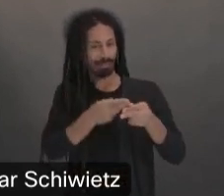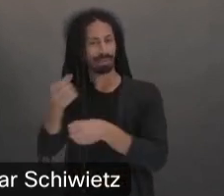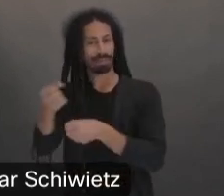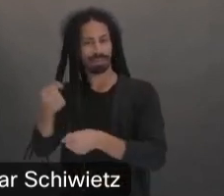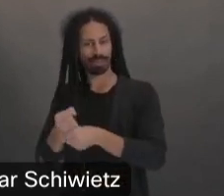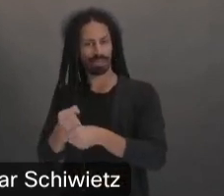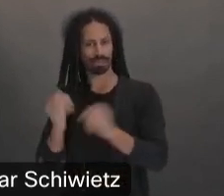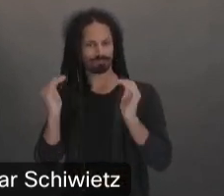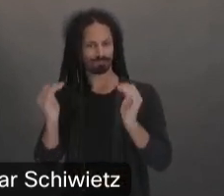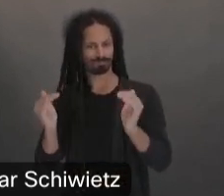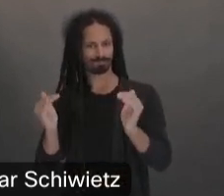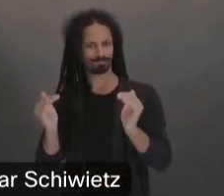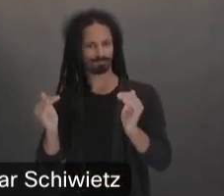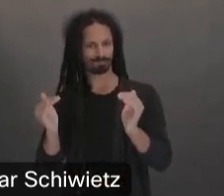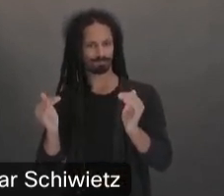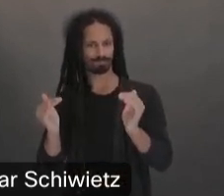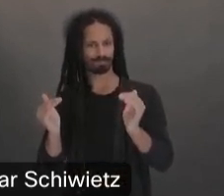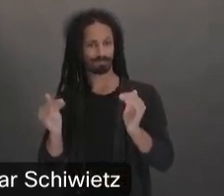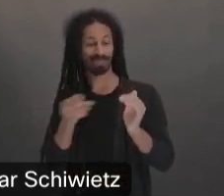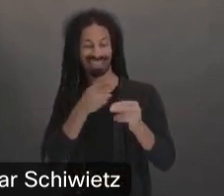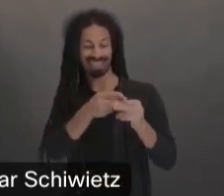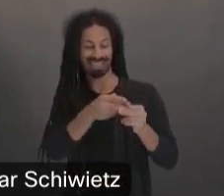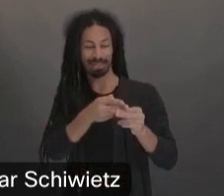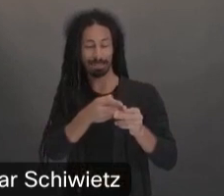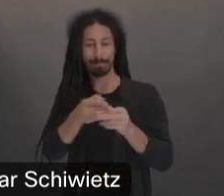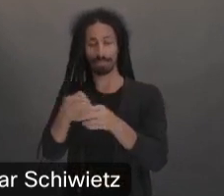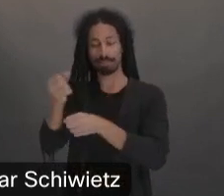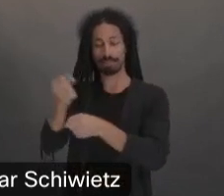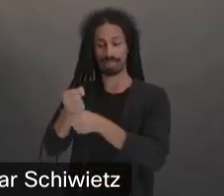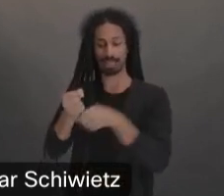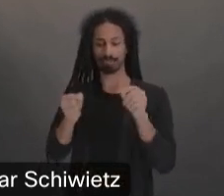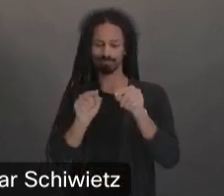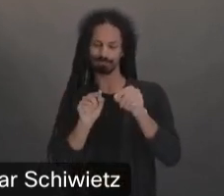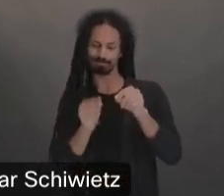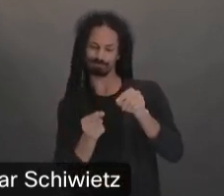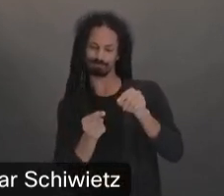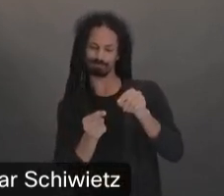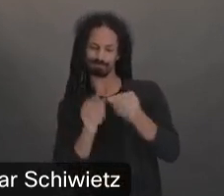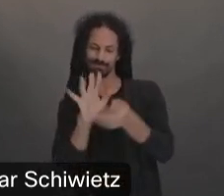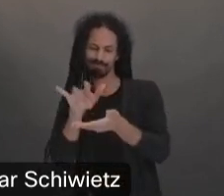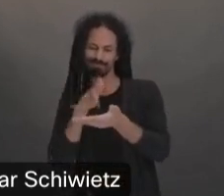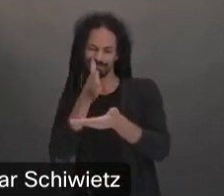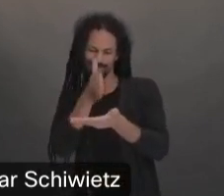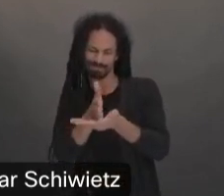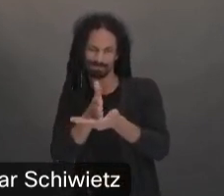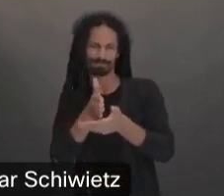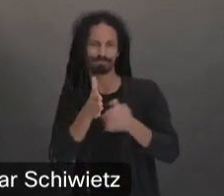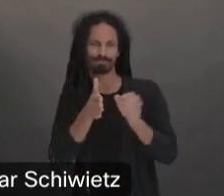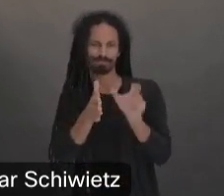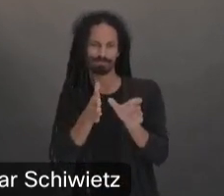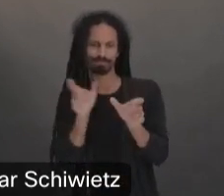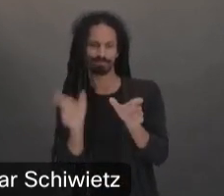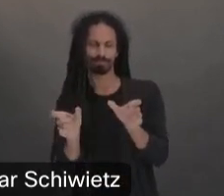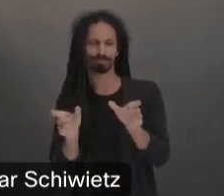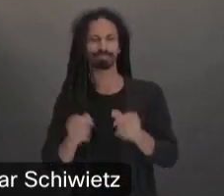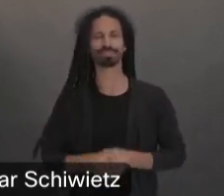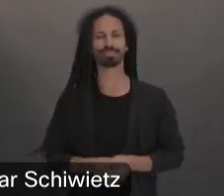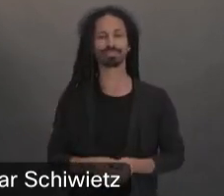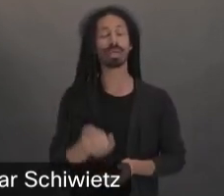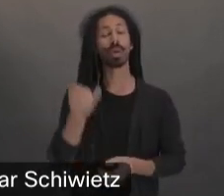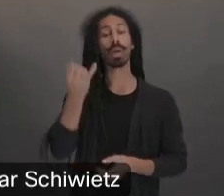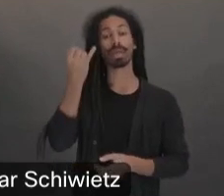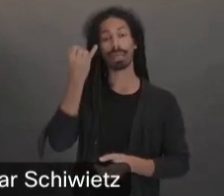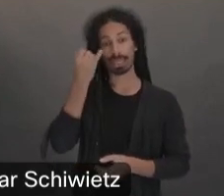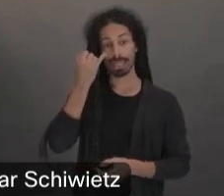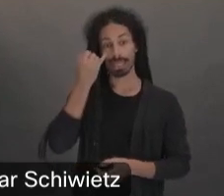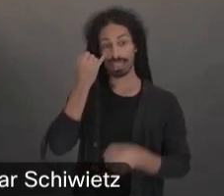a comma between those elements. Now, if we use the same source but quoted from that